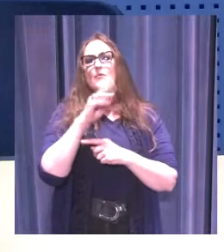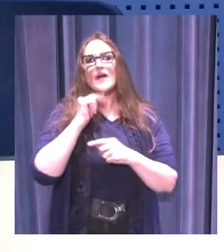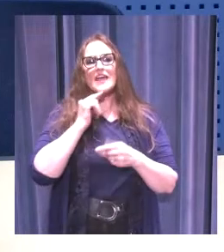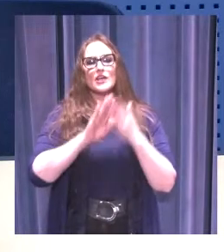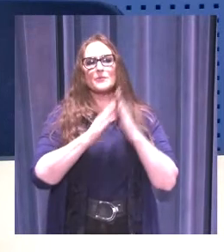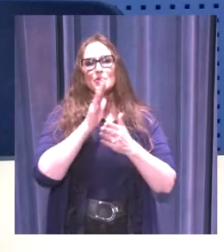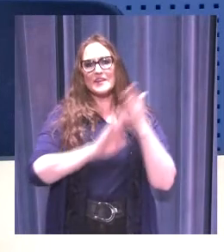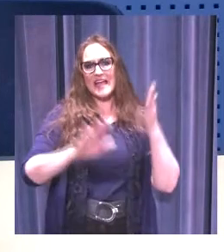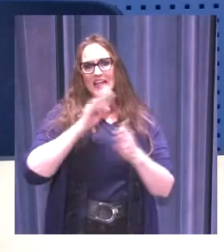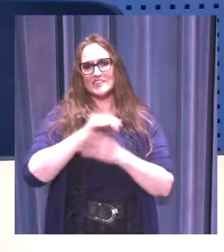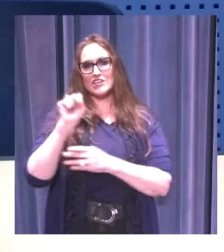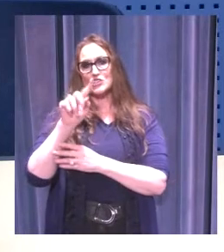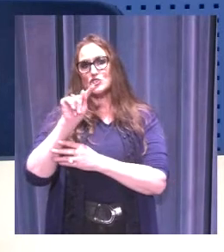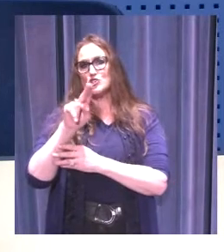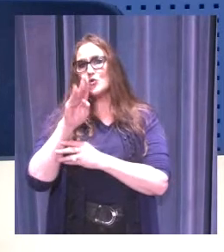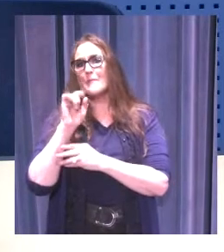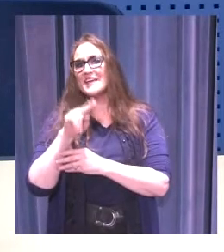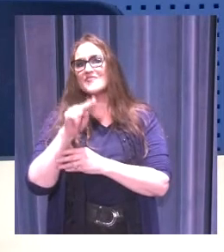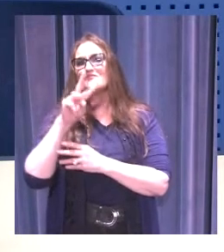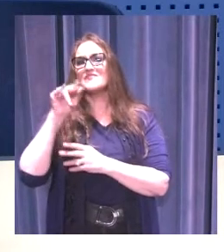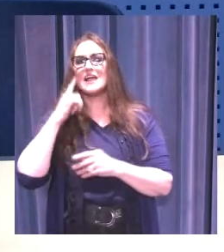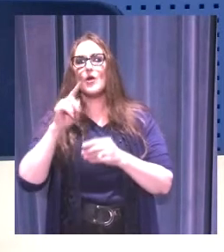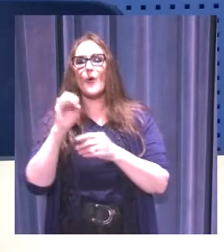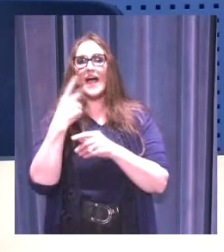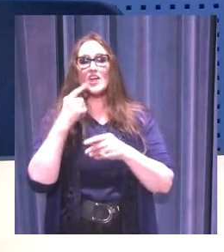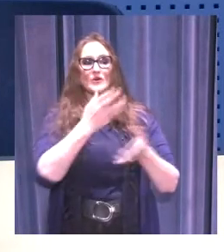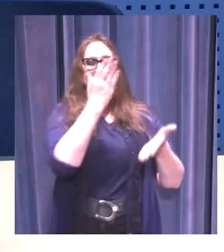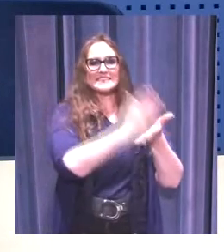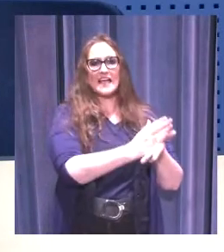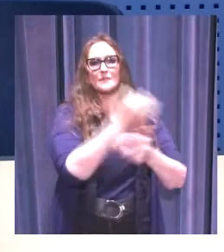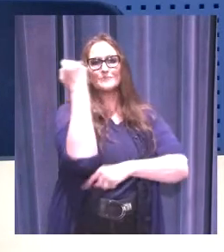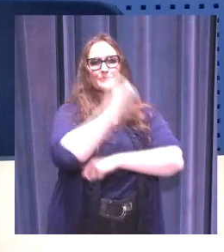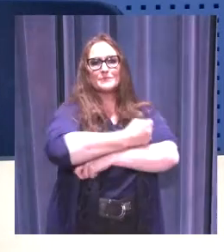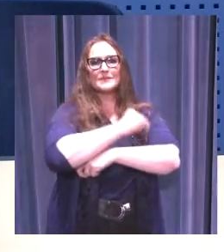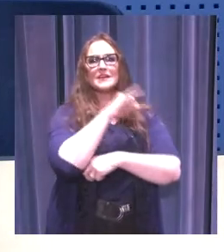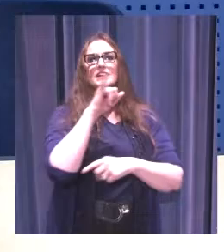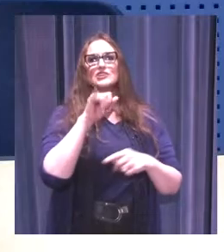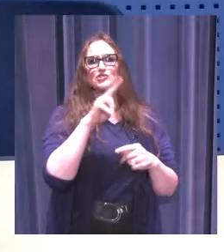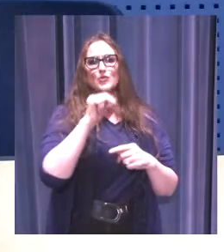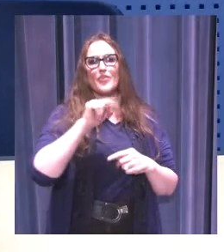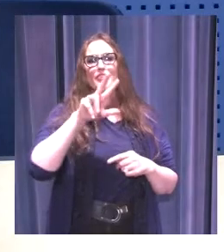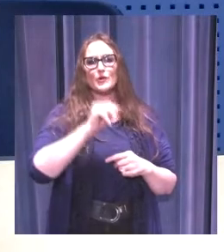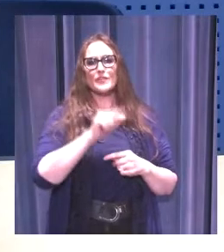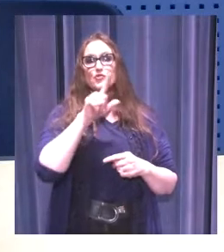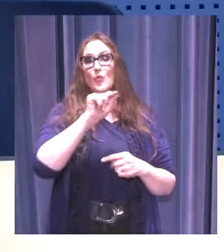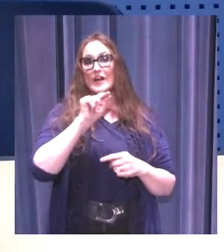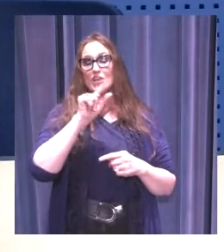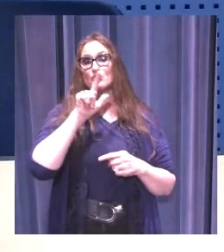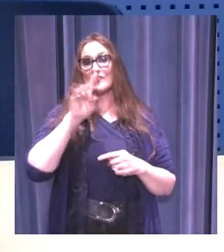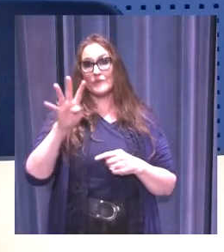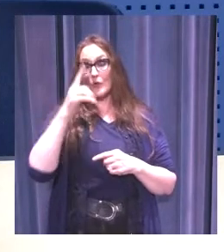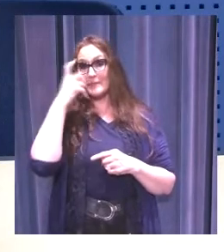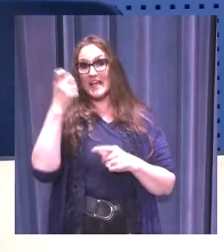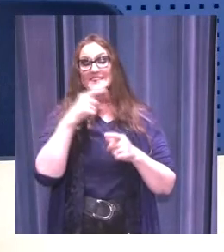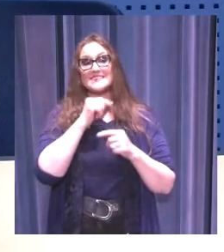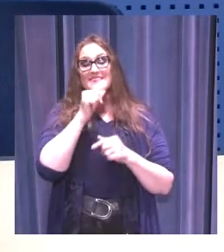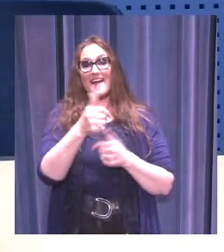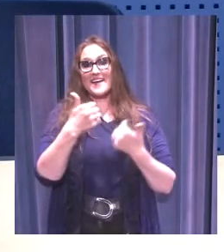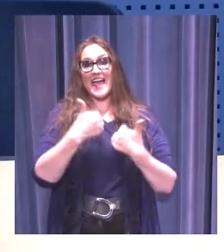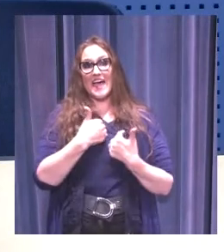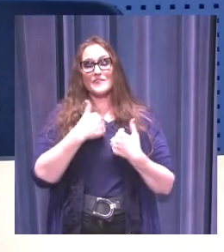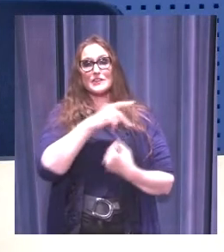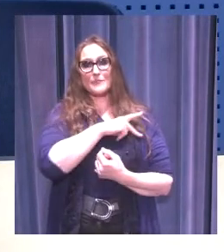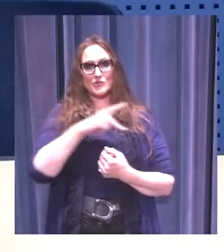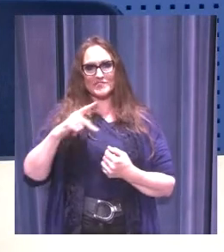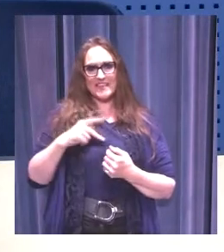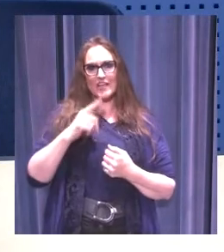Steubenville, Ohio, which ceased operations on June 30th of 2024. due in part to not having the